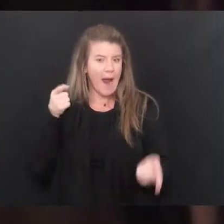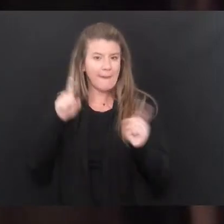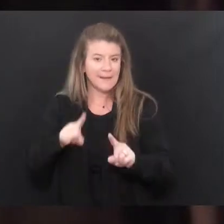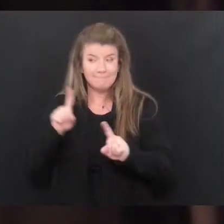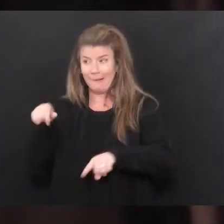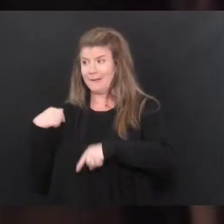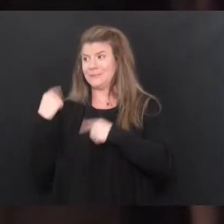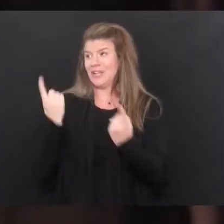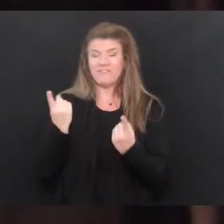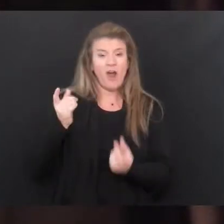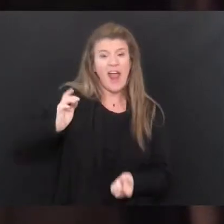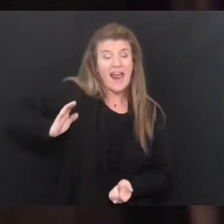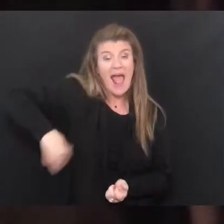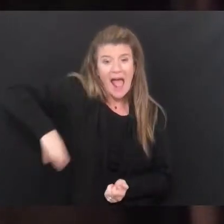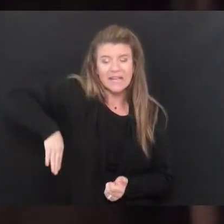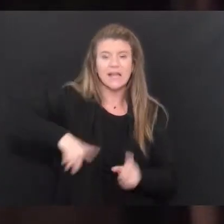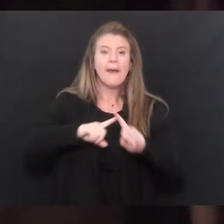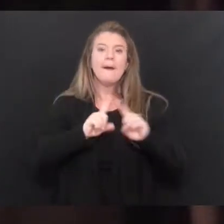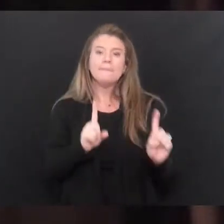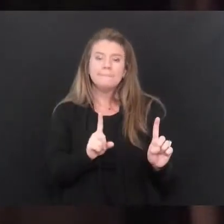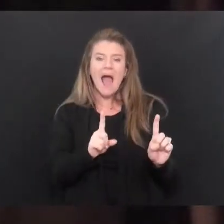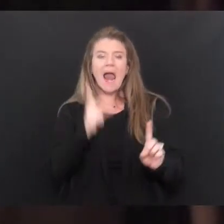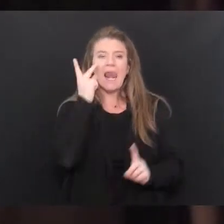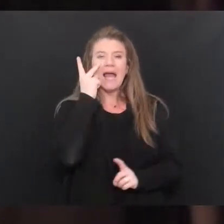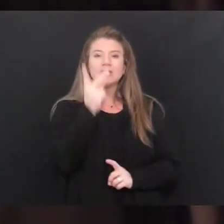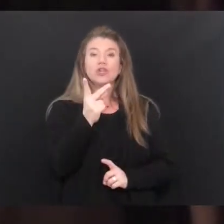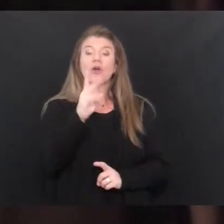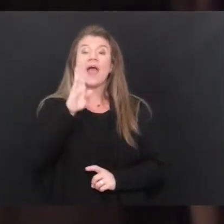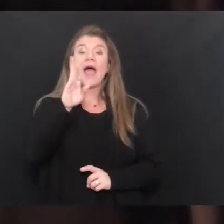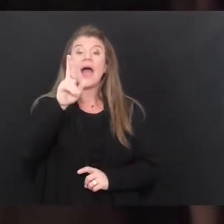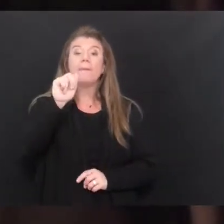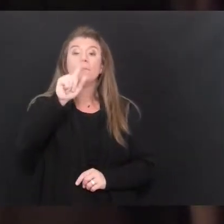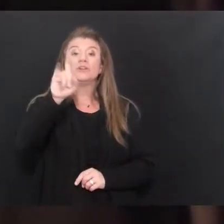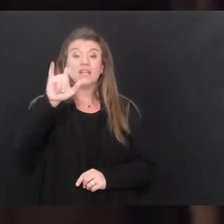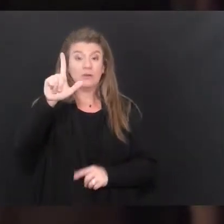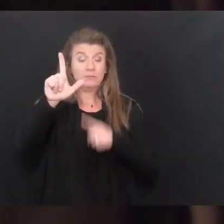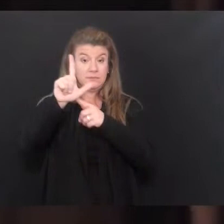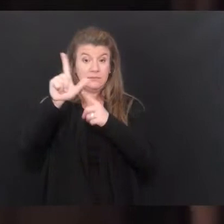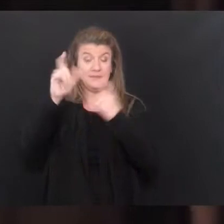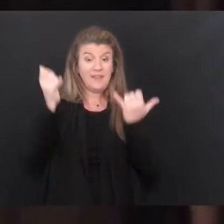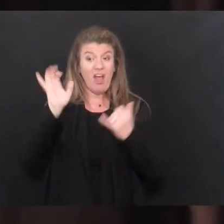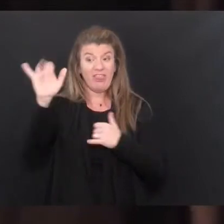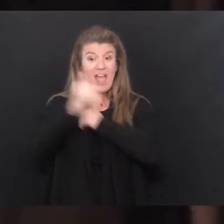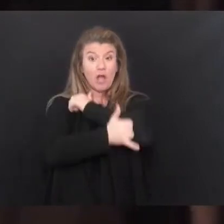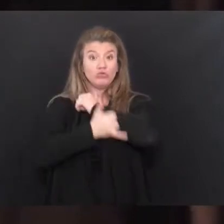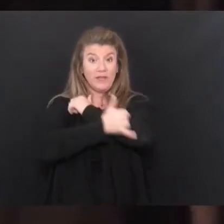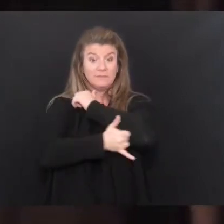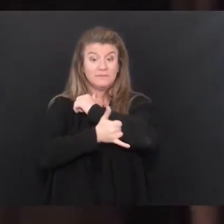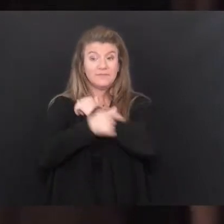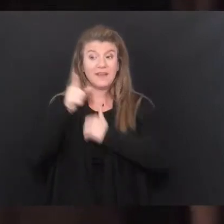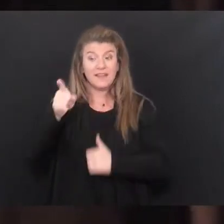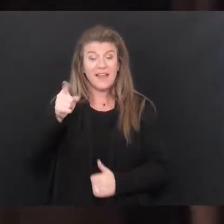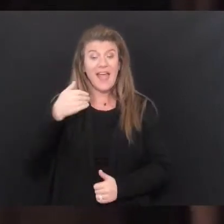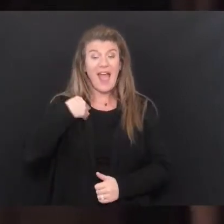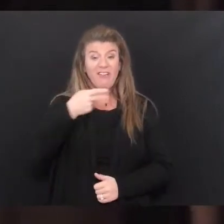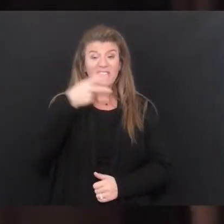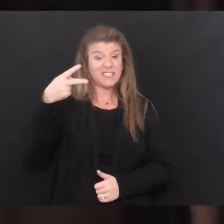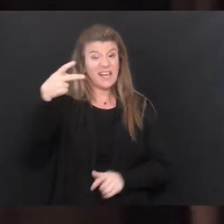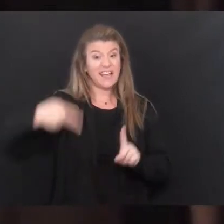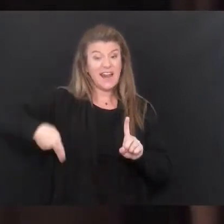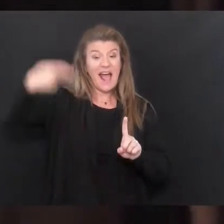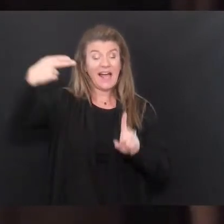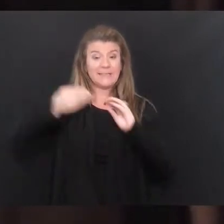happened. But let's just look at the country of Brazil right now that has the second highest number